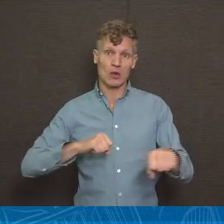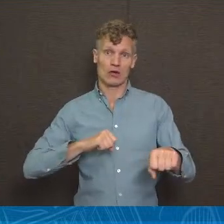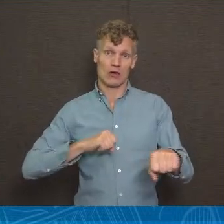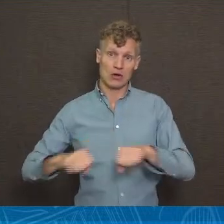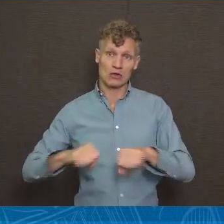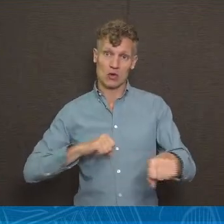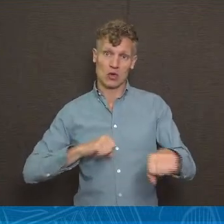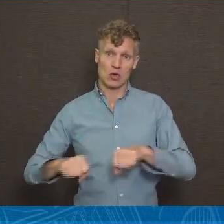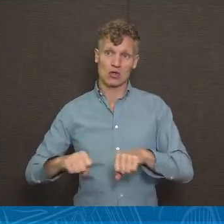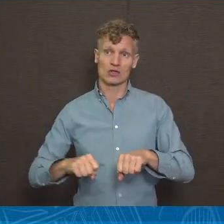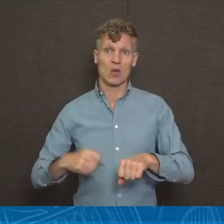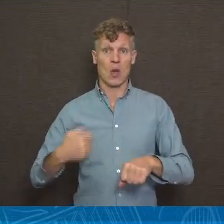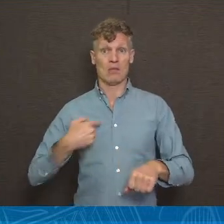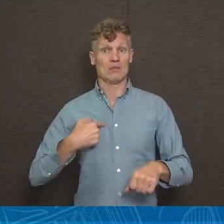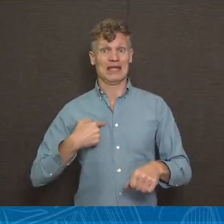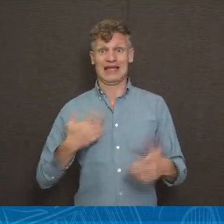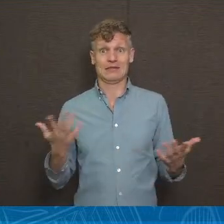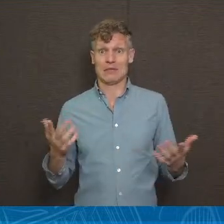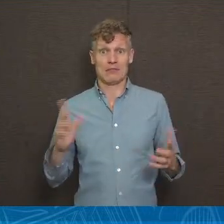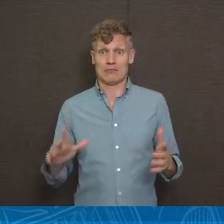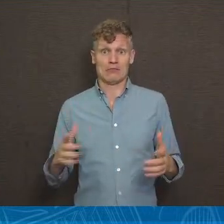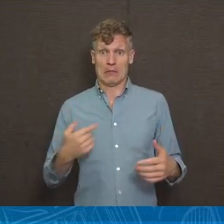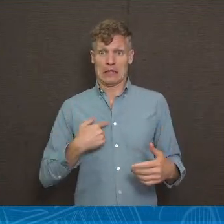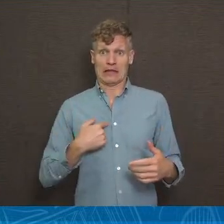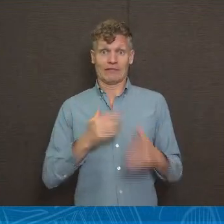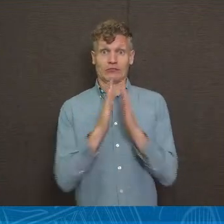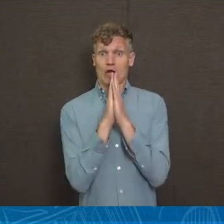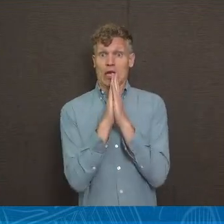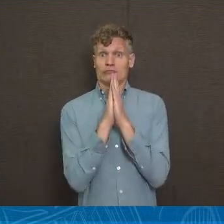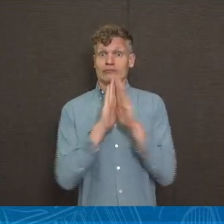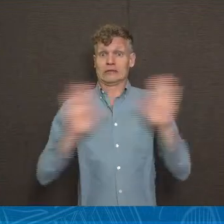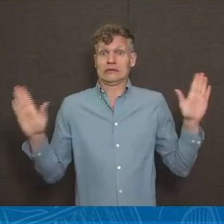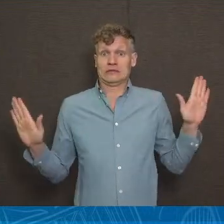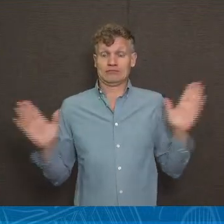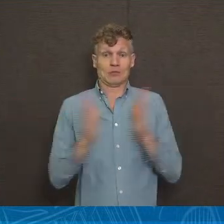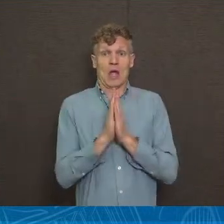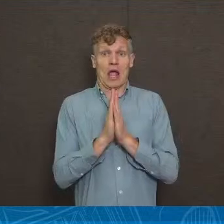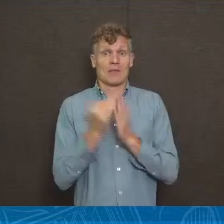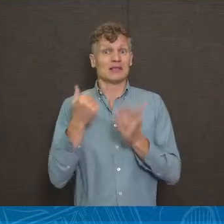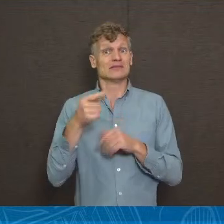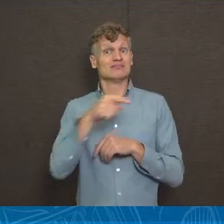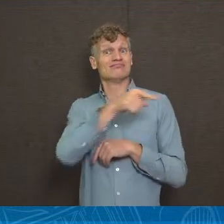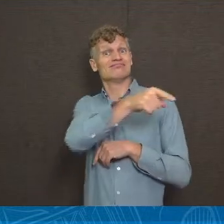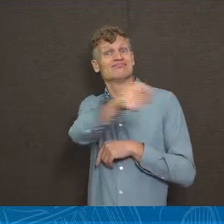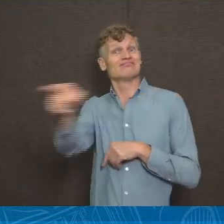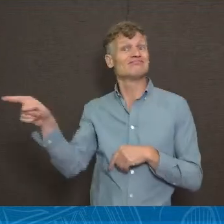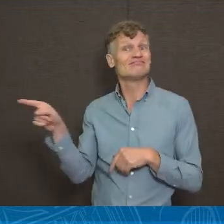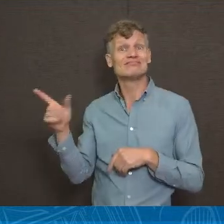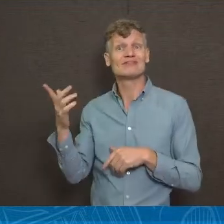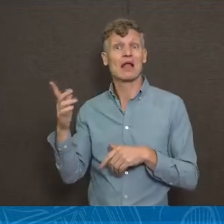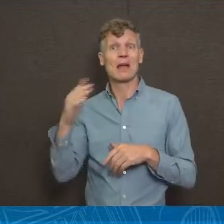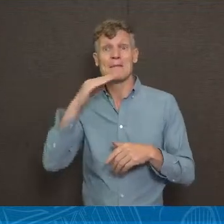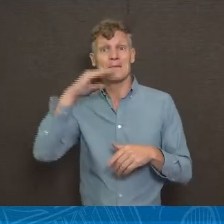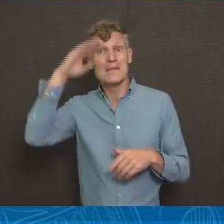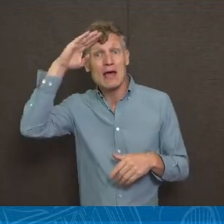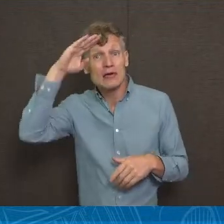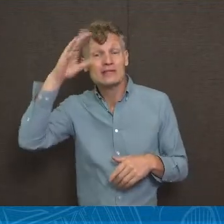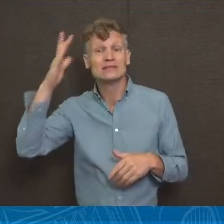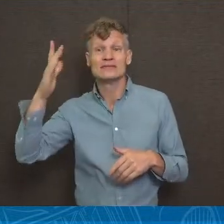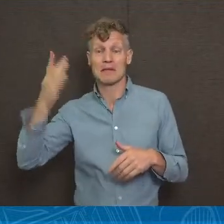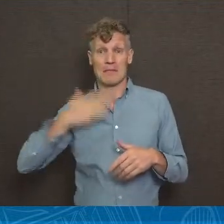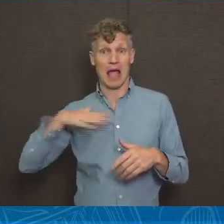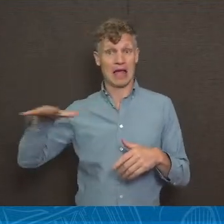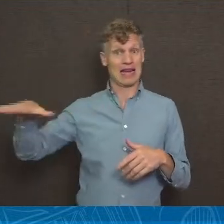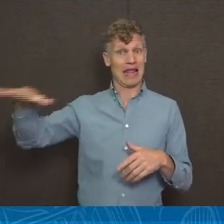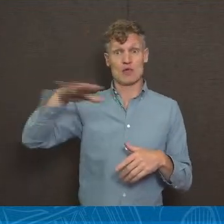have to do is only pray to save me. Why? Because the community, my parents, my neighborhood, they don't